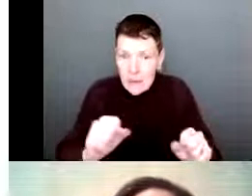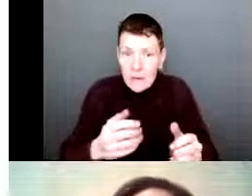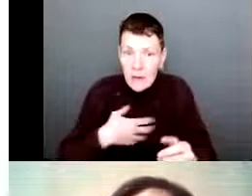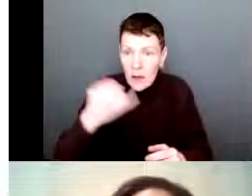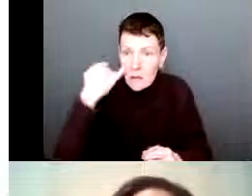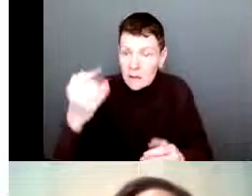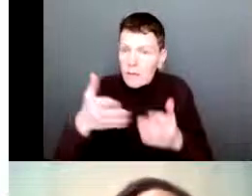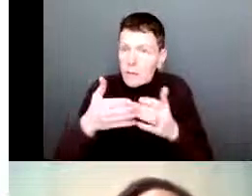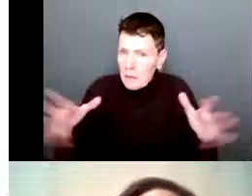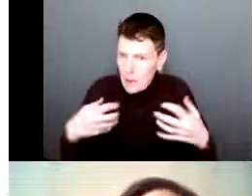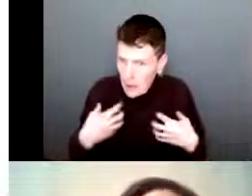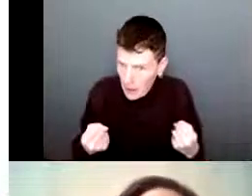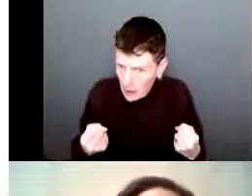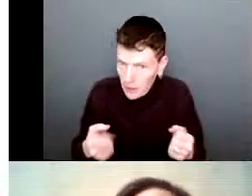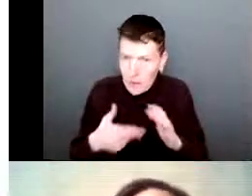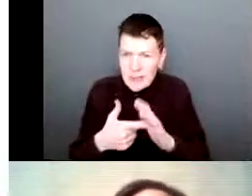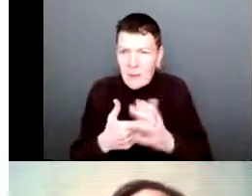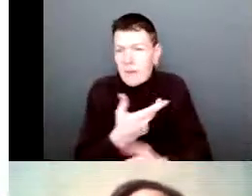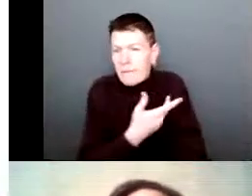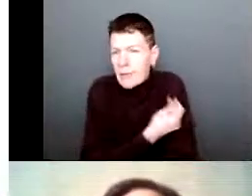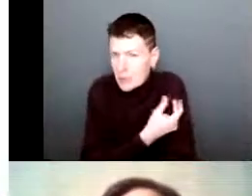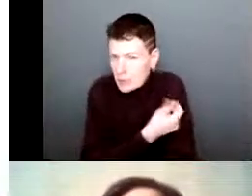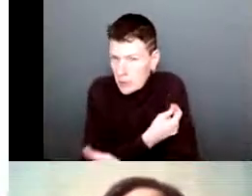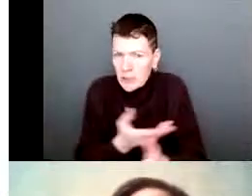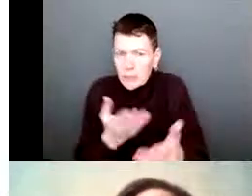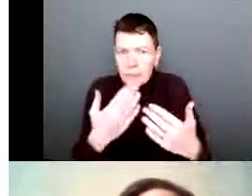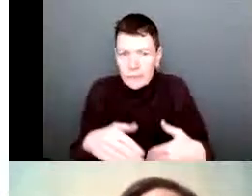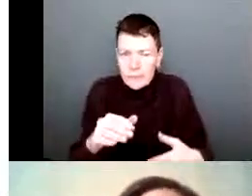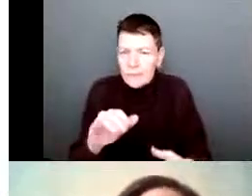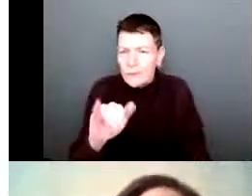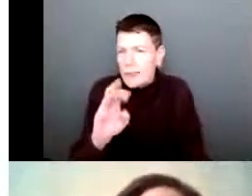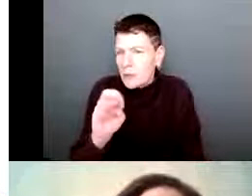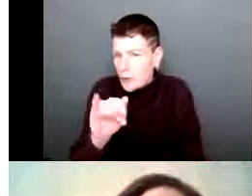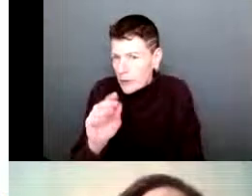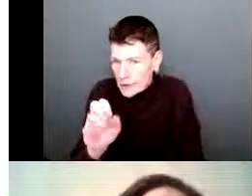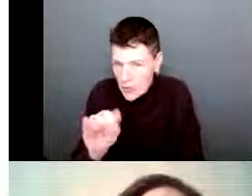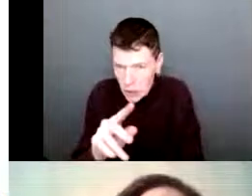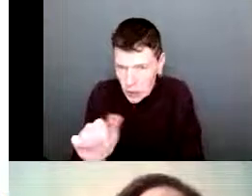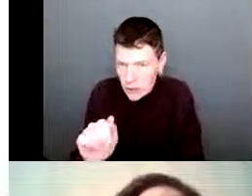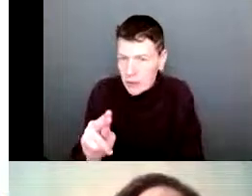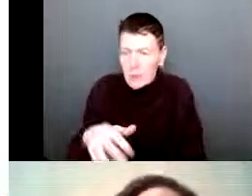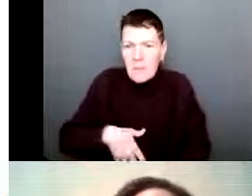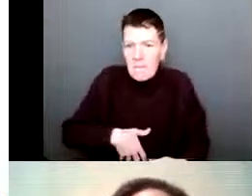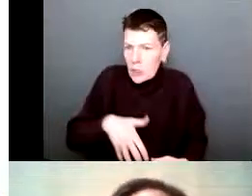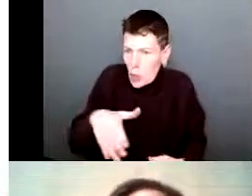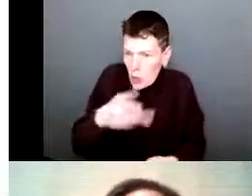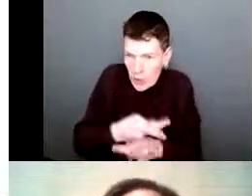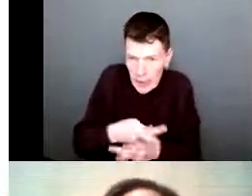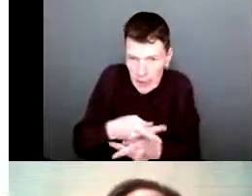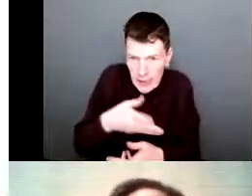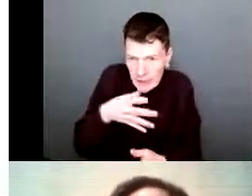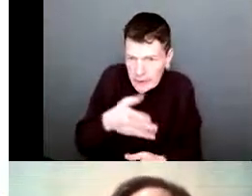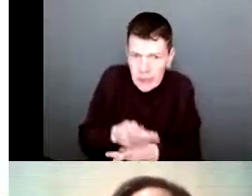public health measures like vaccination, immunization, maternal and neonatal care, and genetic